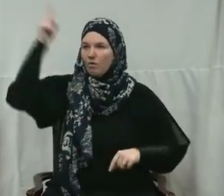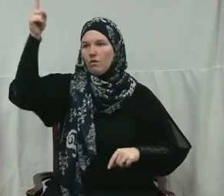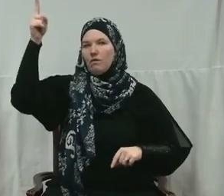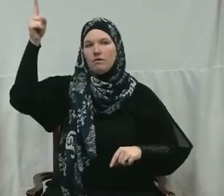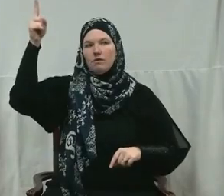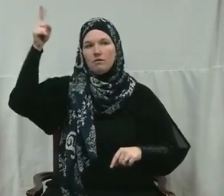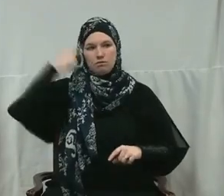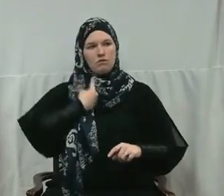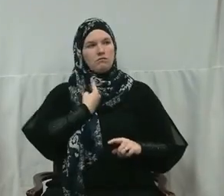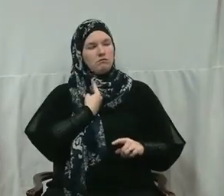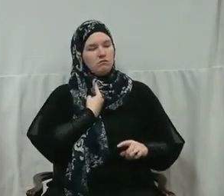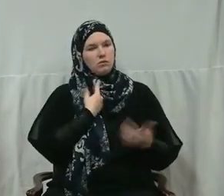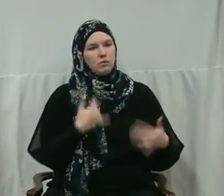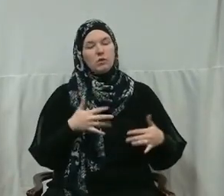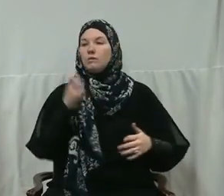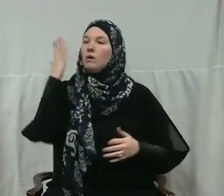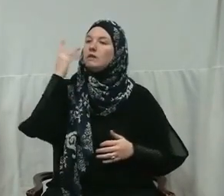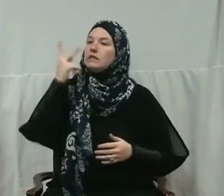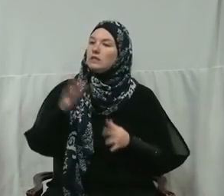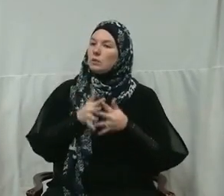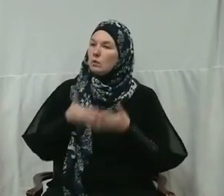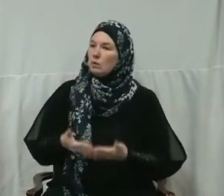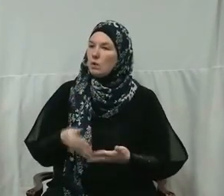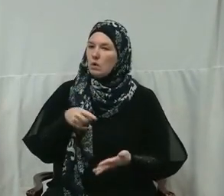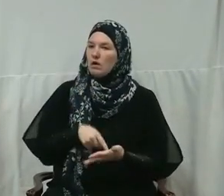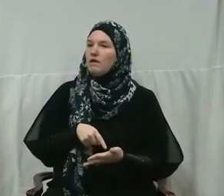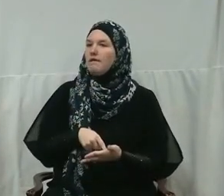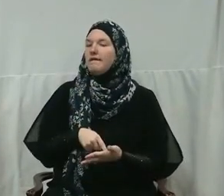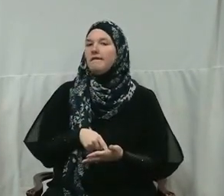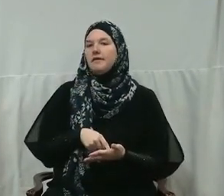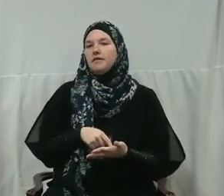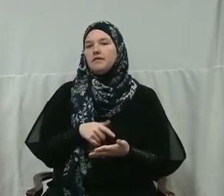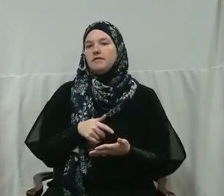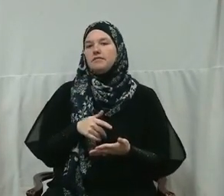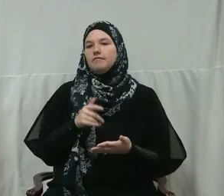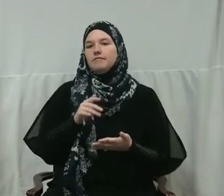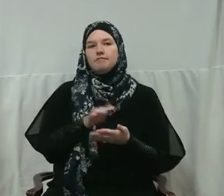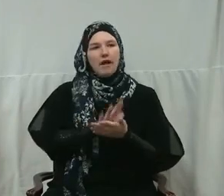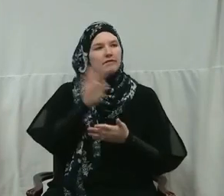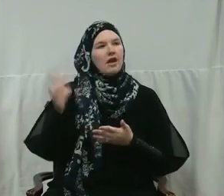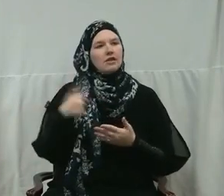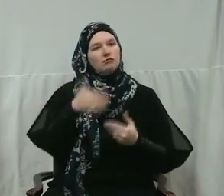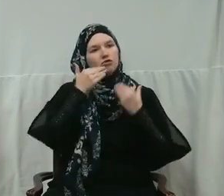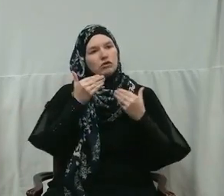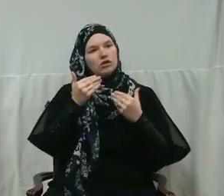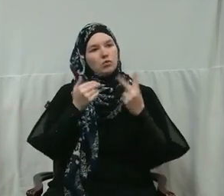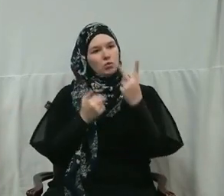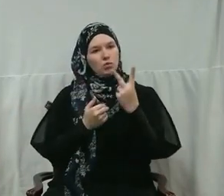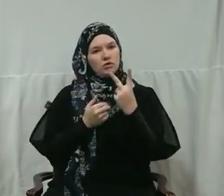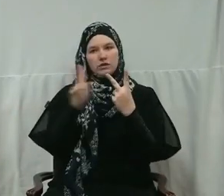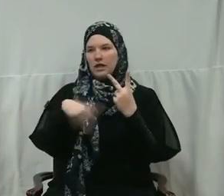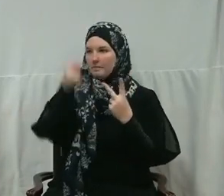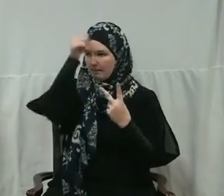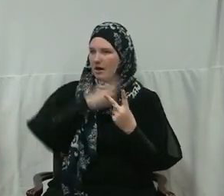And that's why you see the Quran magnifying its appreciation of those types